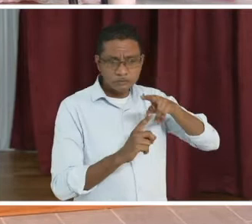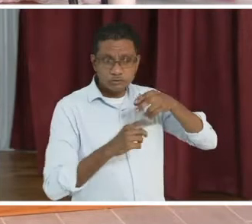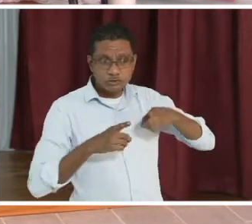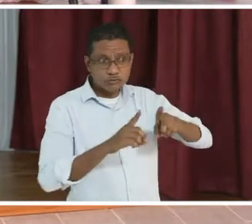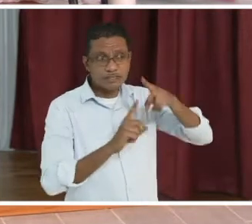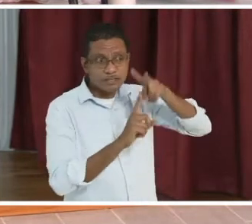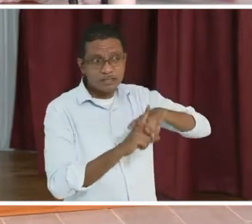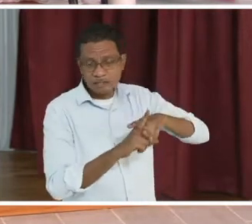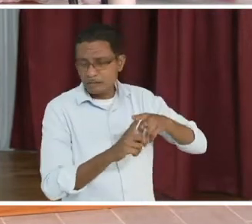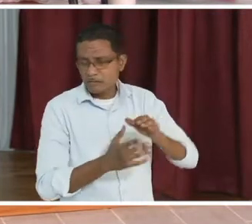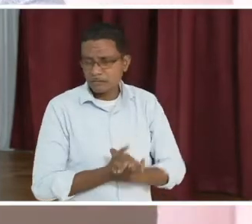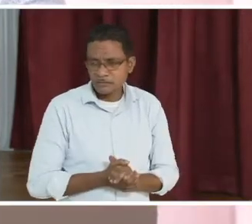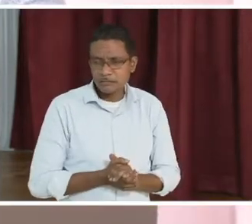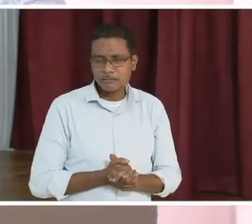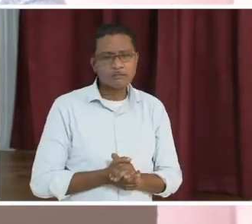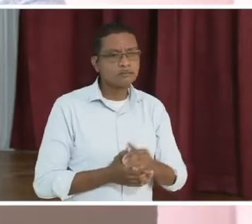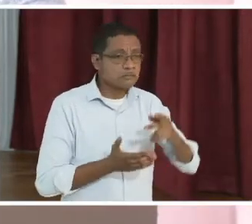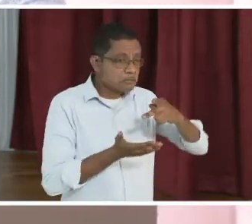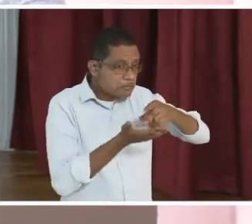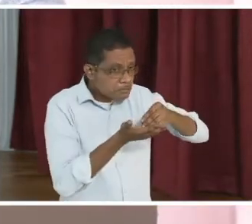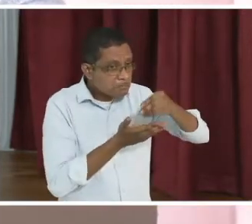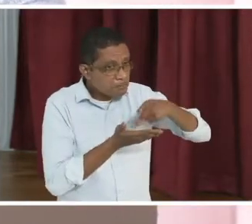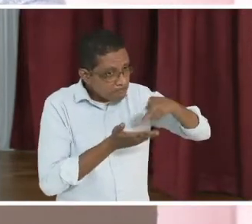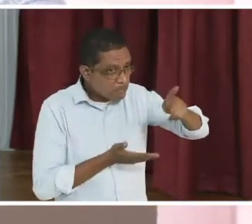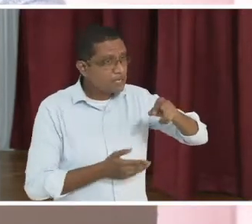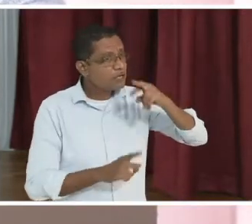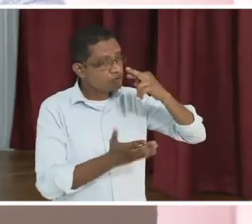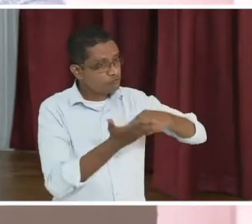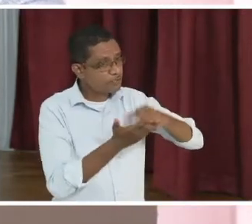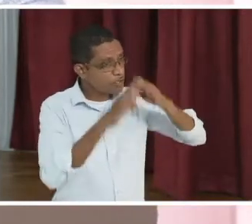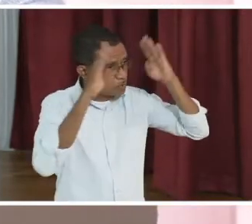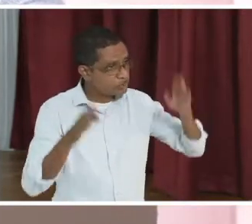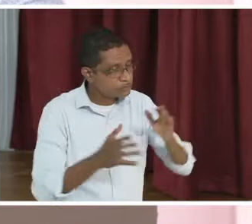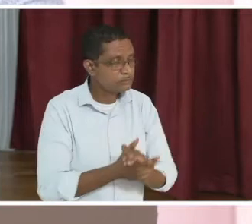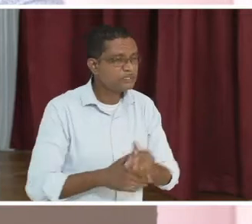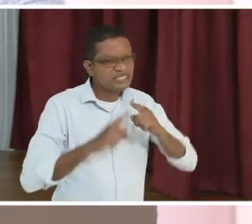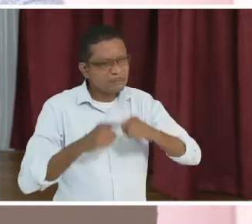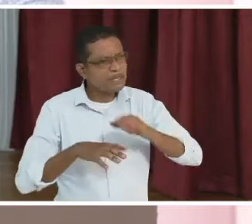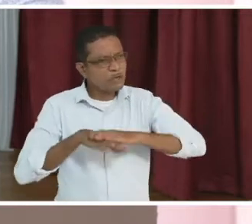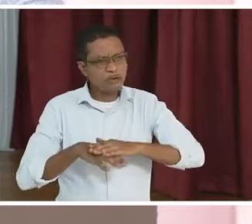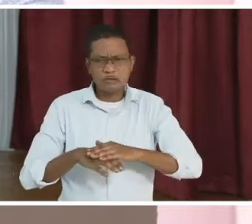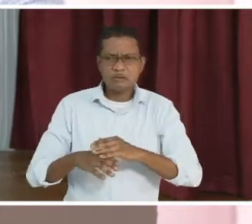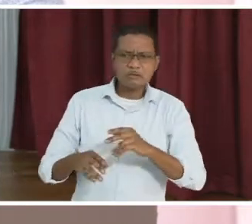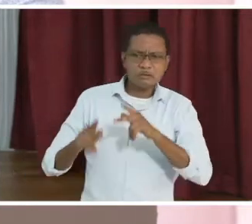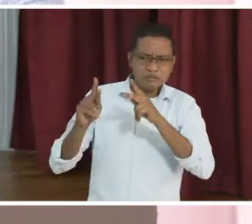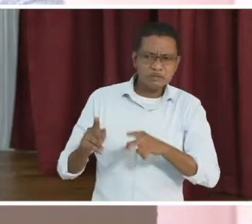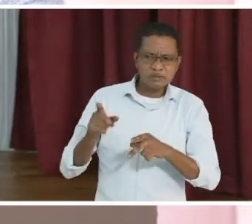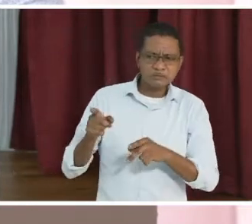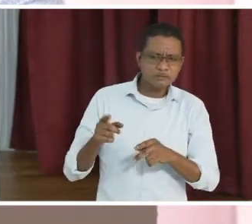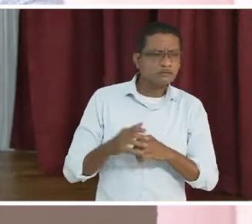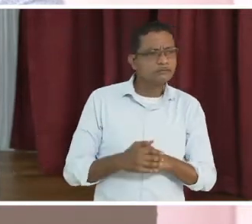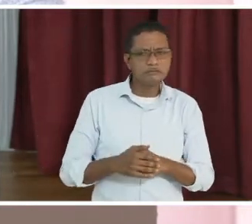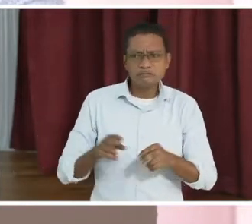way home, which is home purchase or rental. And again, it's all based on the person's financial assessment that